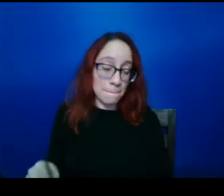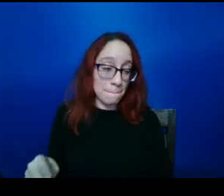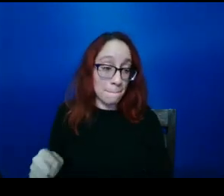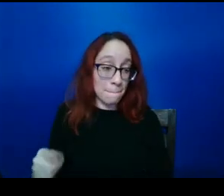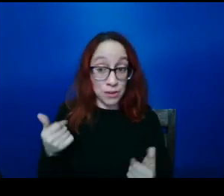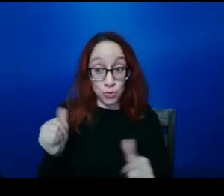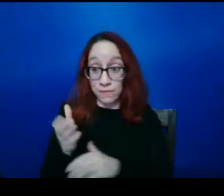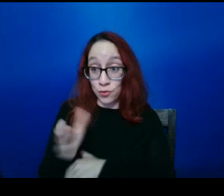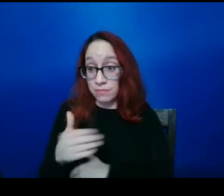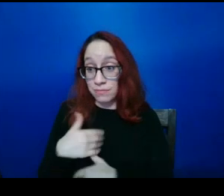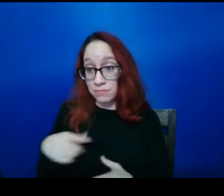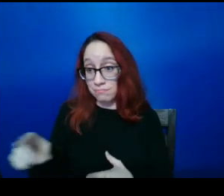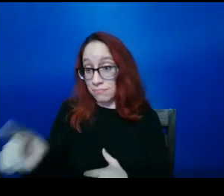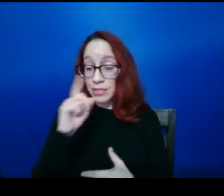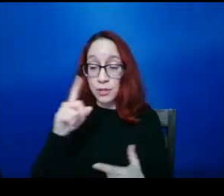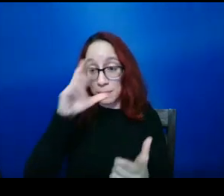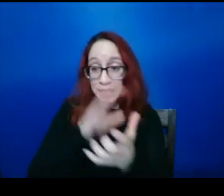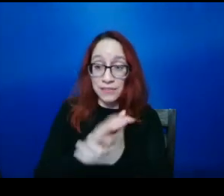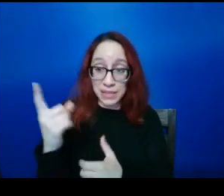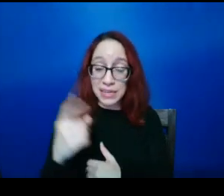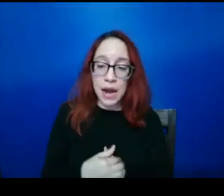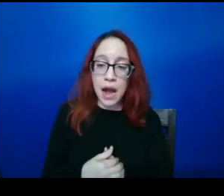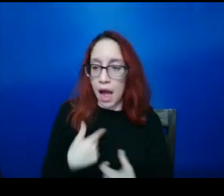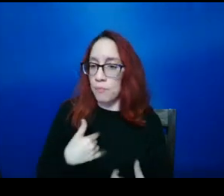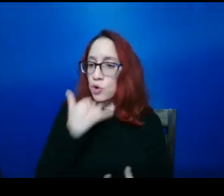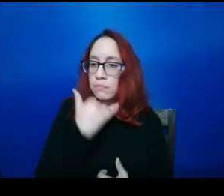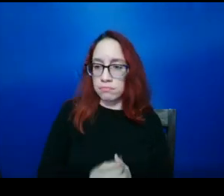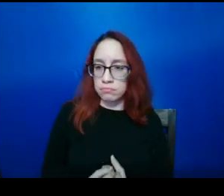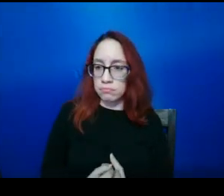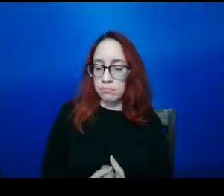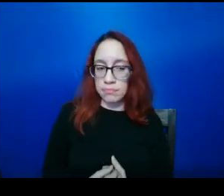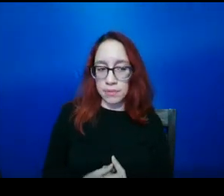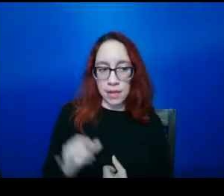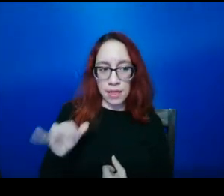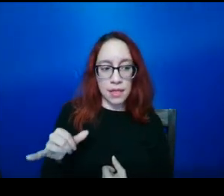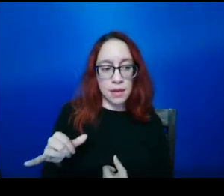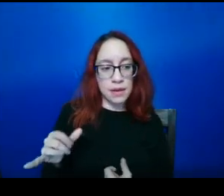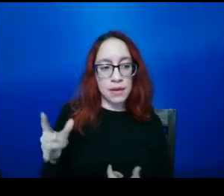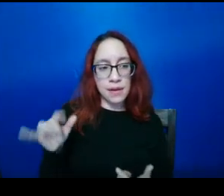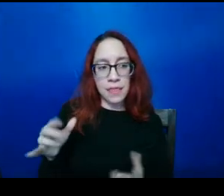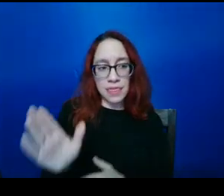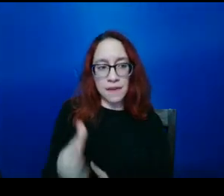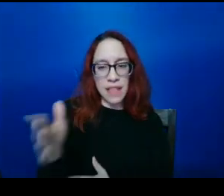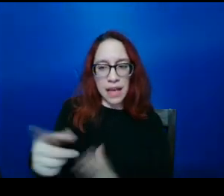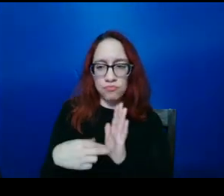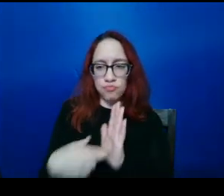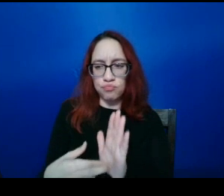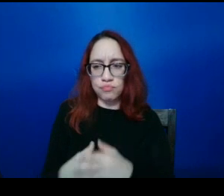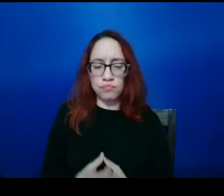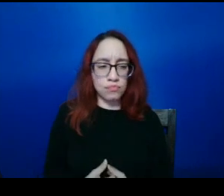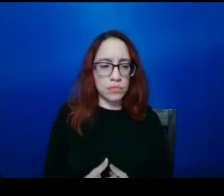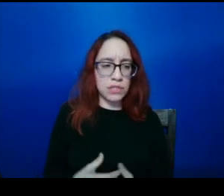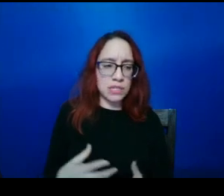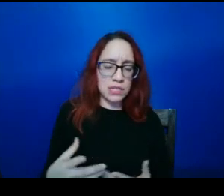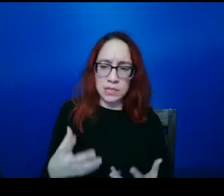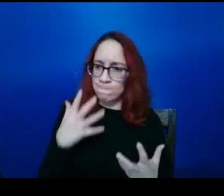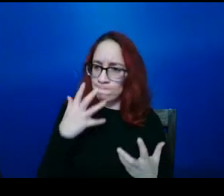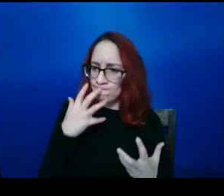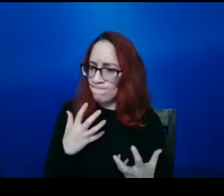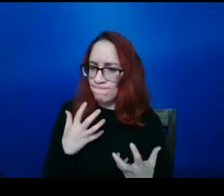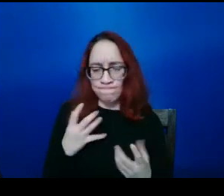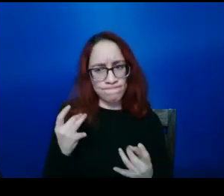I try to force any one of you to believe something, I'm wrong. That is what that flag represents, and it is a disgrace to